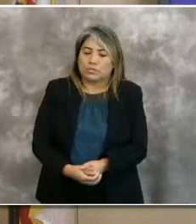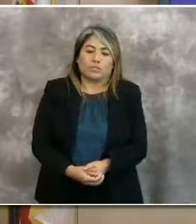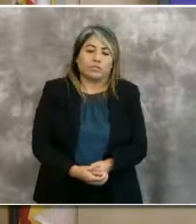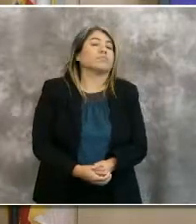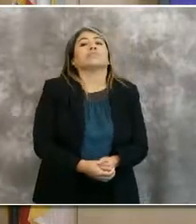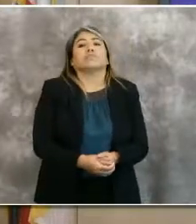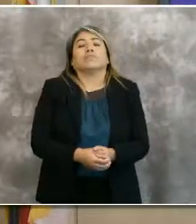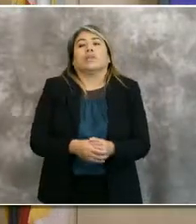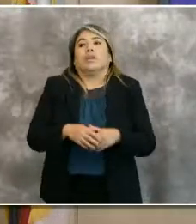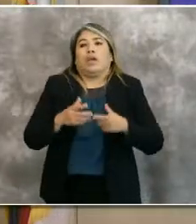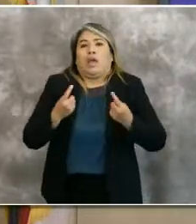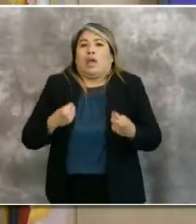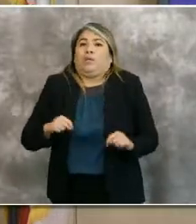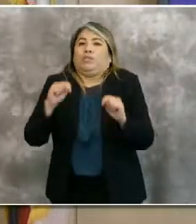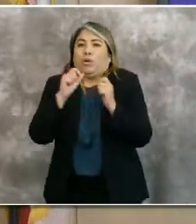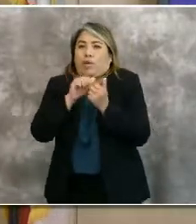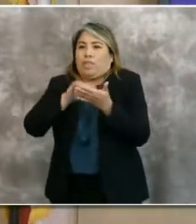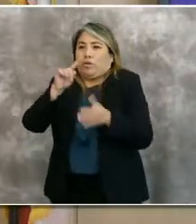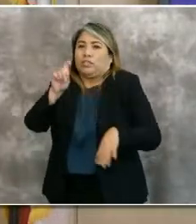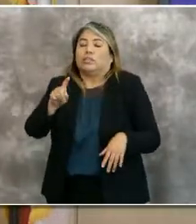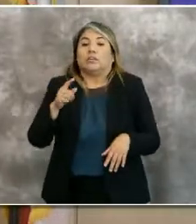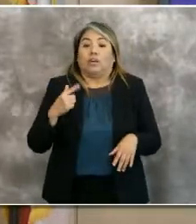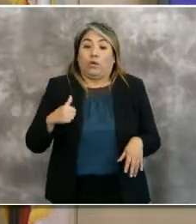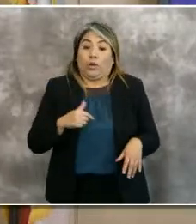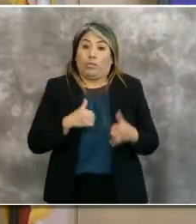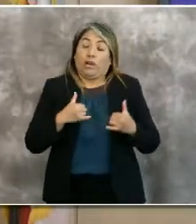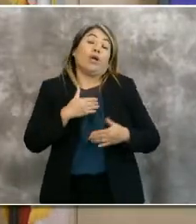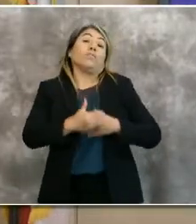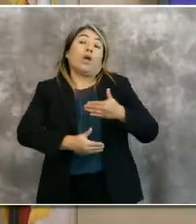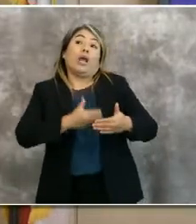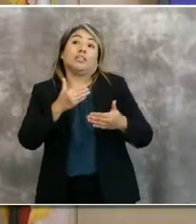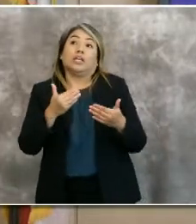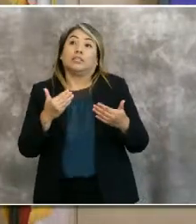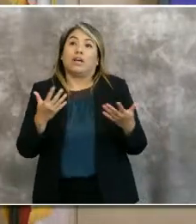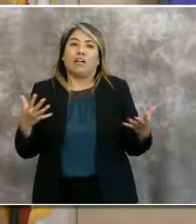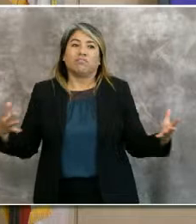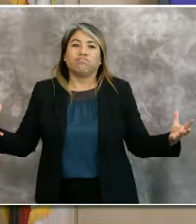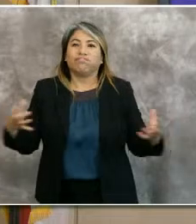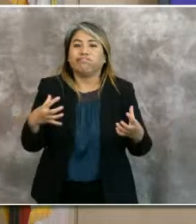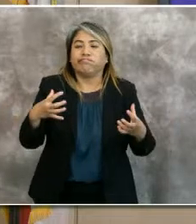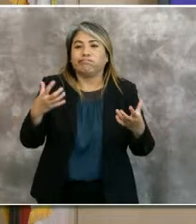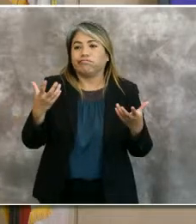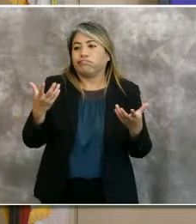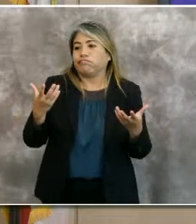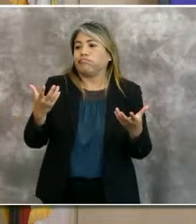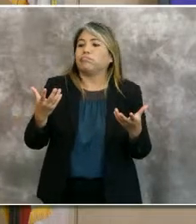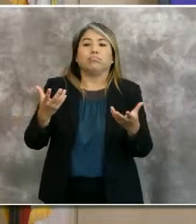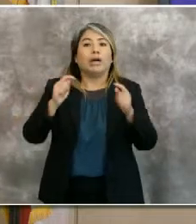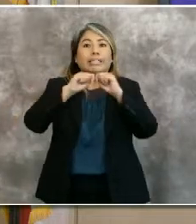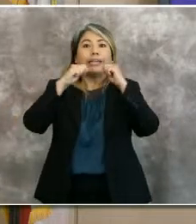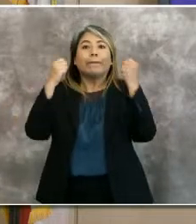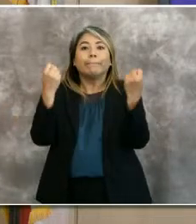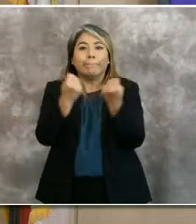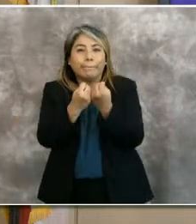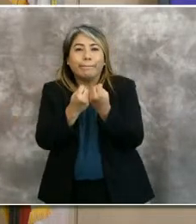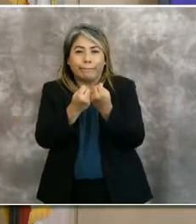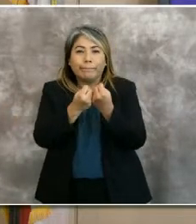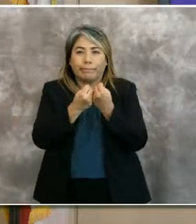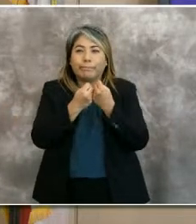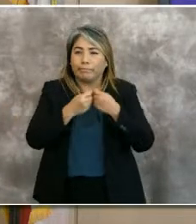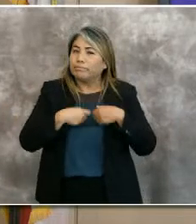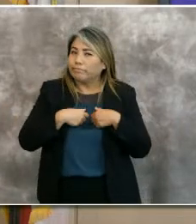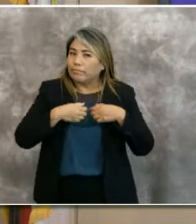Yeah, I'm going to take a stab at that one. We're in the process of putting together a team effort, if you will. In